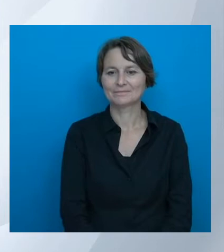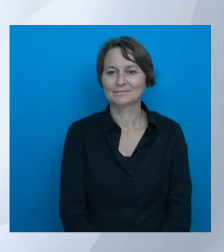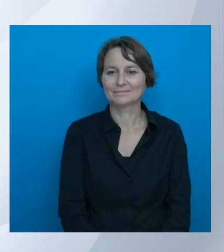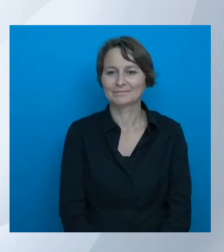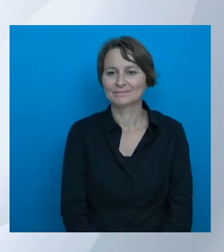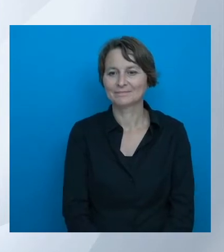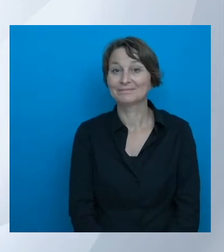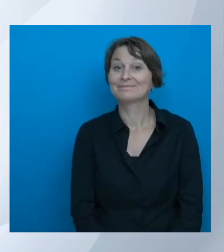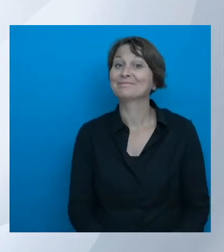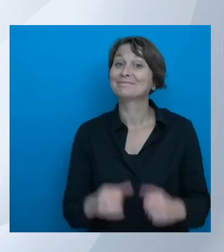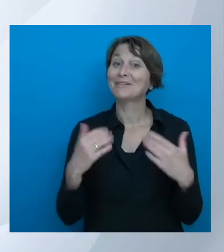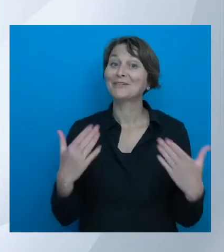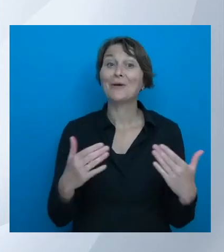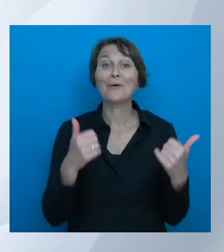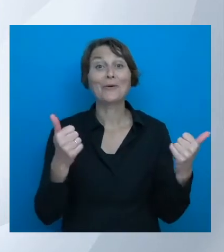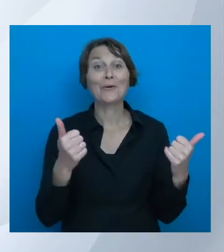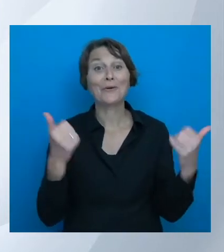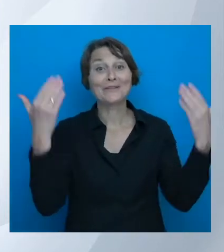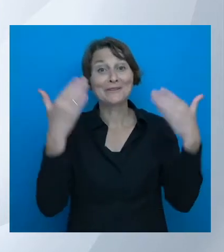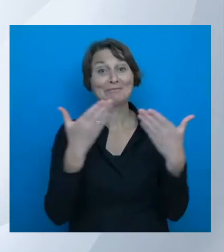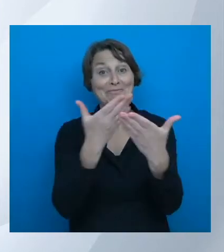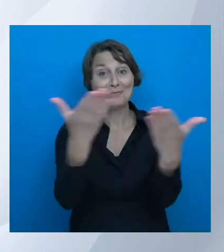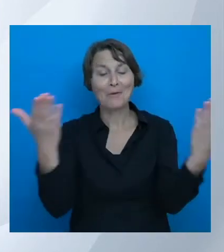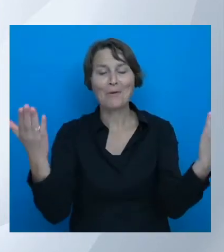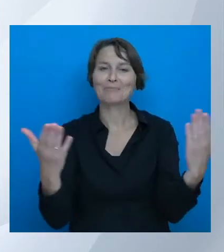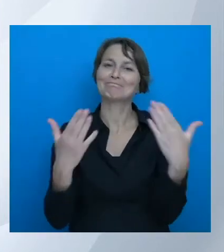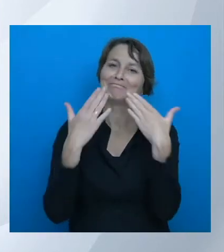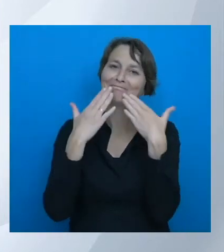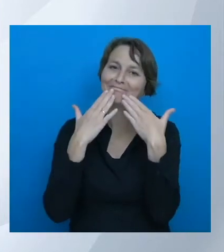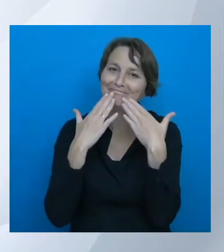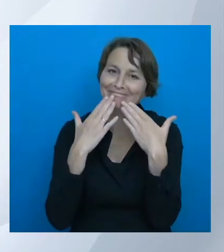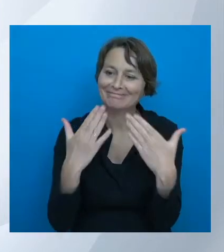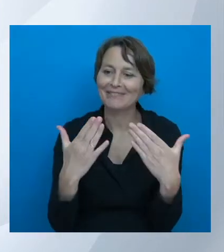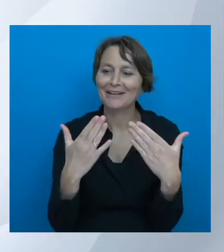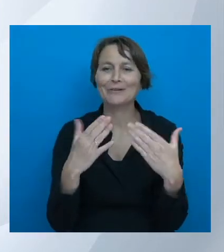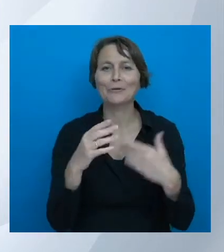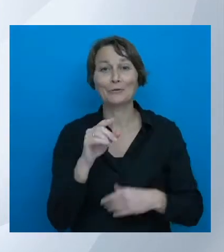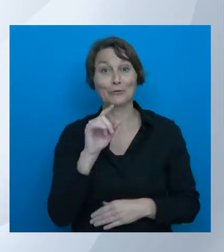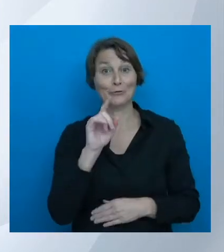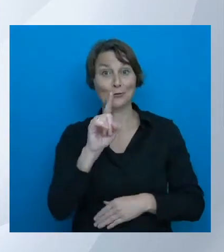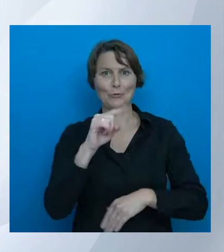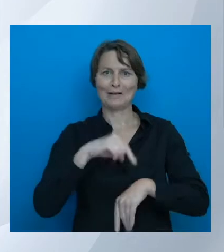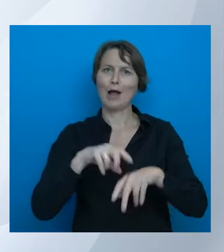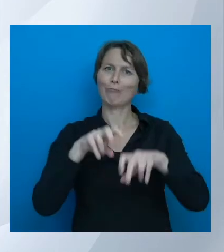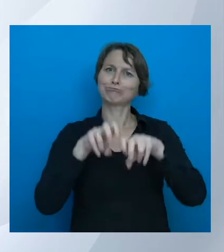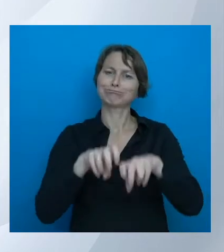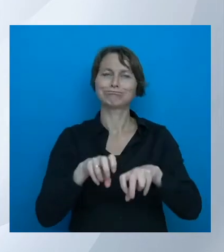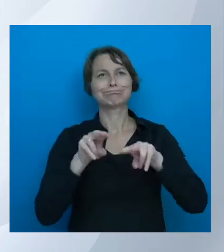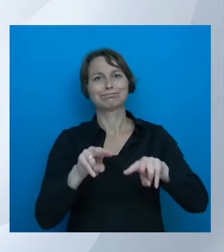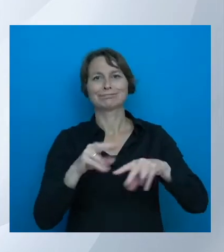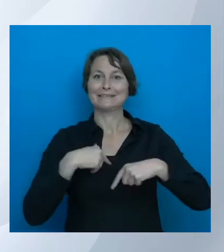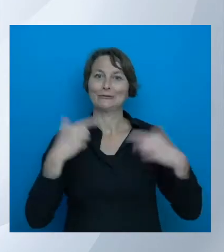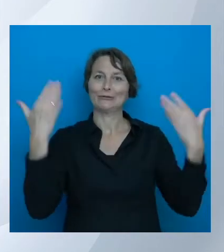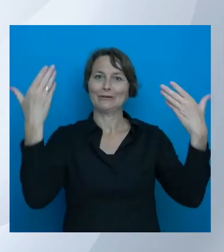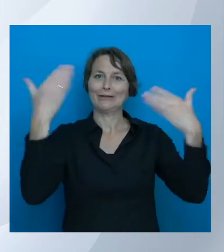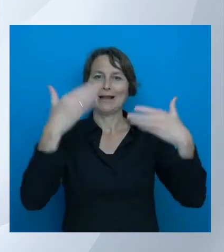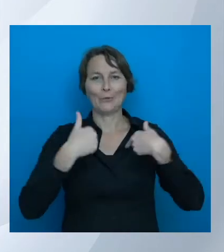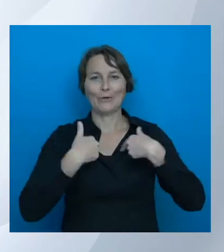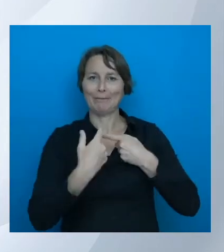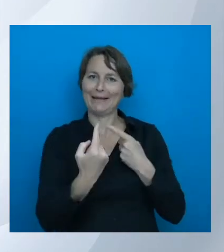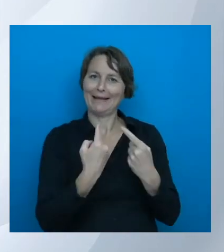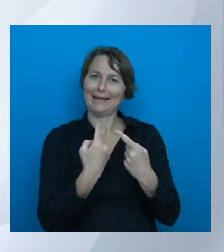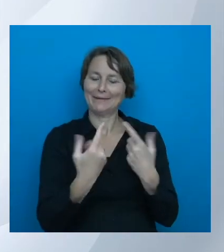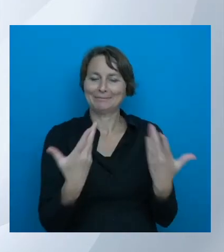So, good evening everybody. Really, thank you for spending your time with me this evening. Let me just get